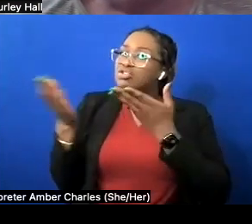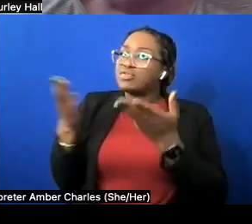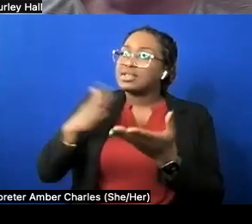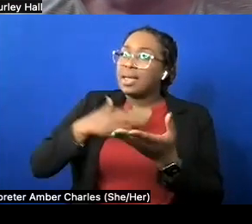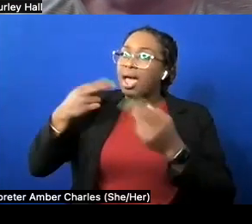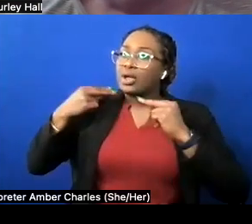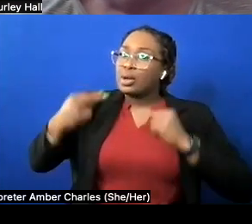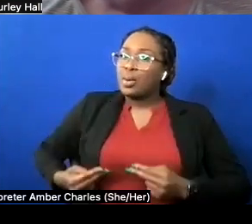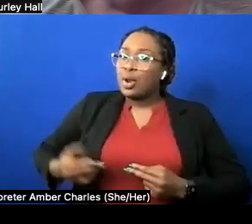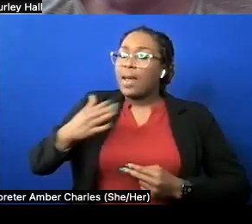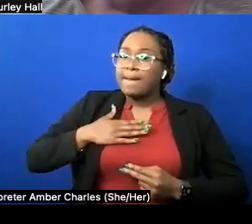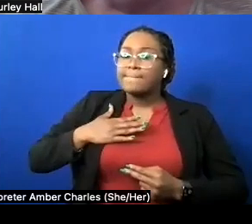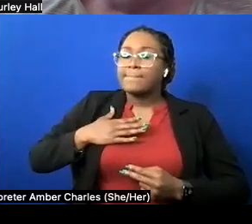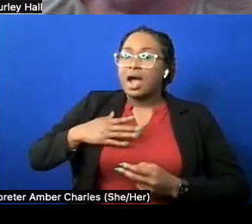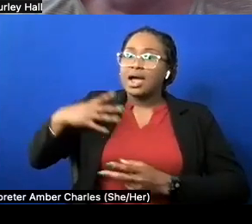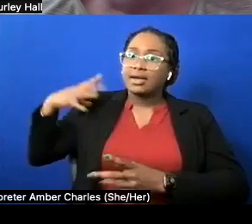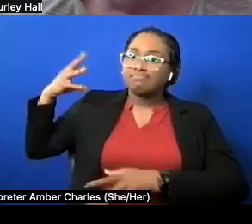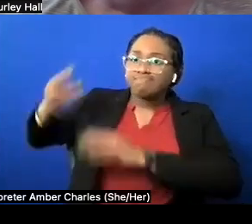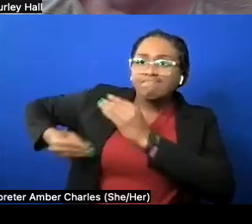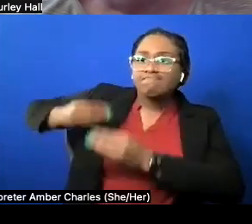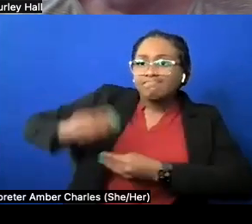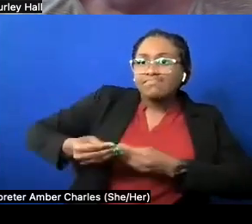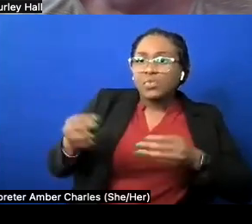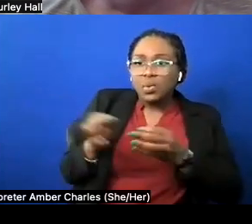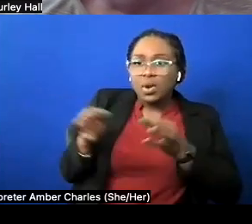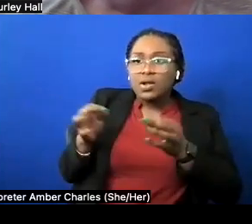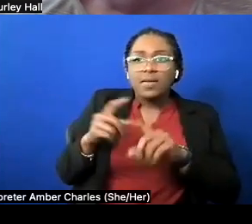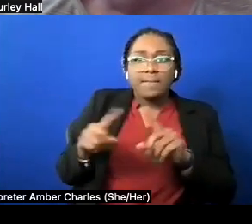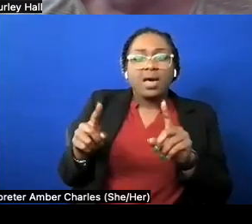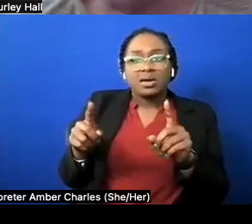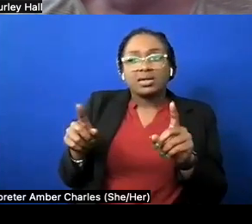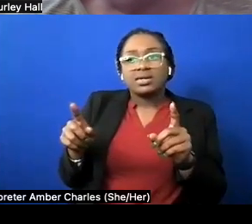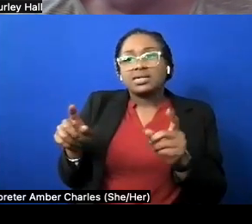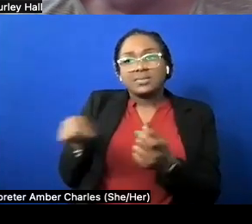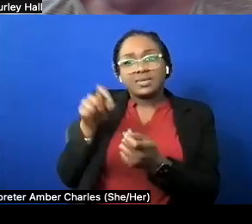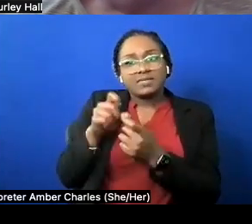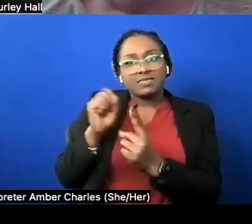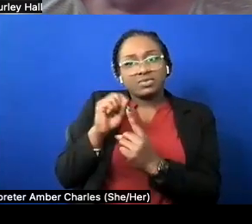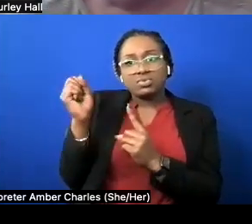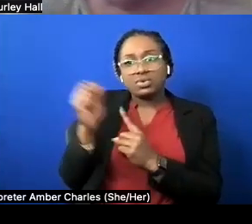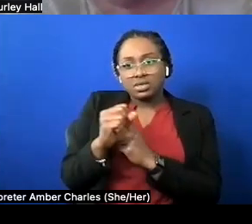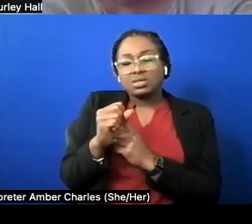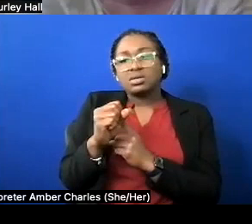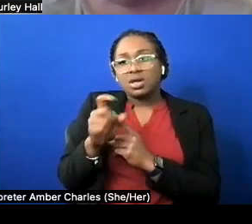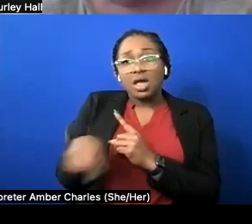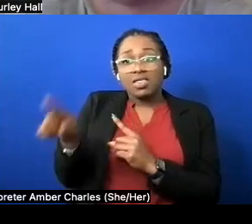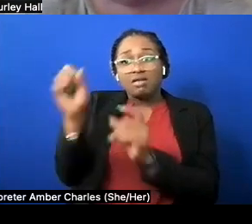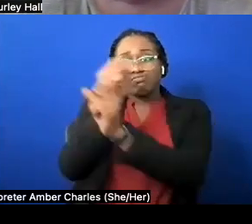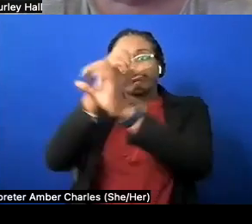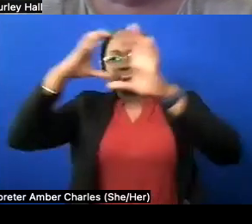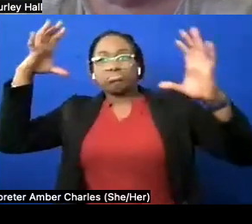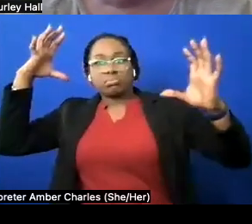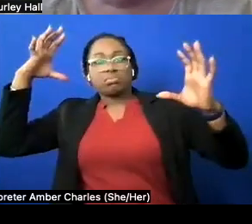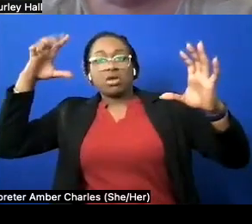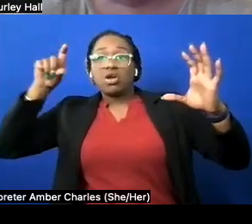and my inherent worth, but certainly in some cases to their vision, right? And that's why you